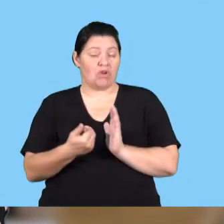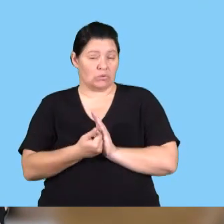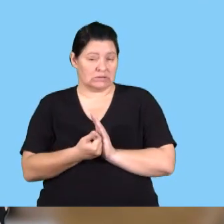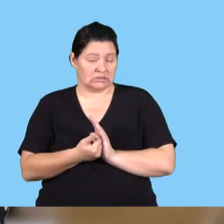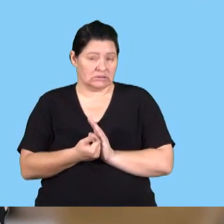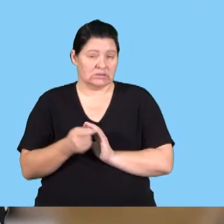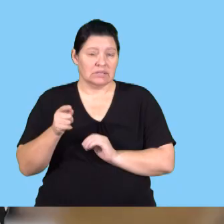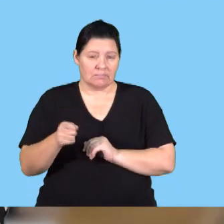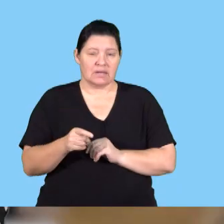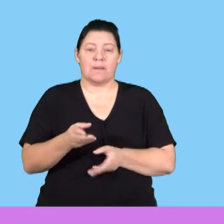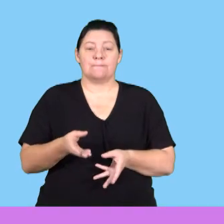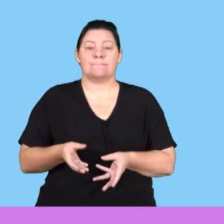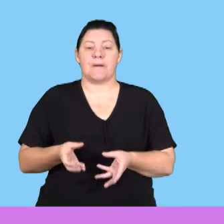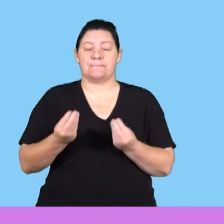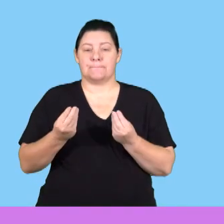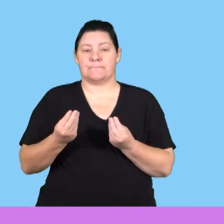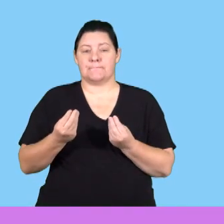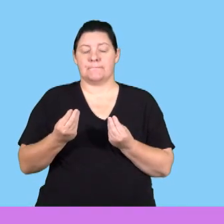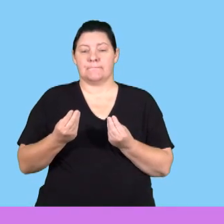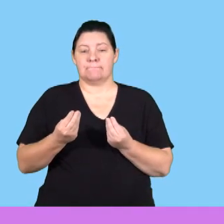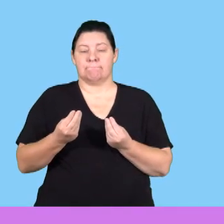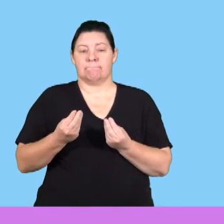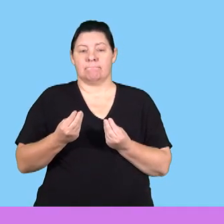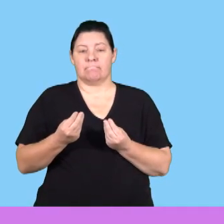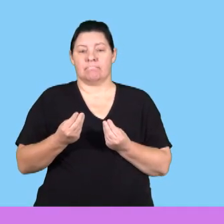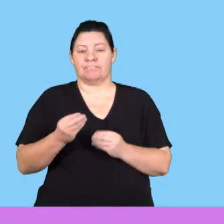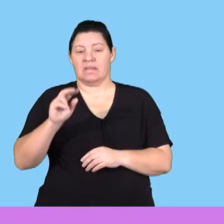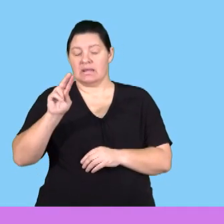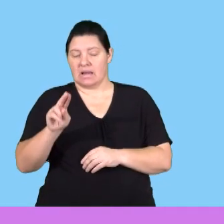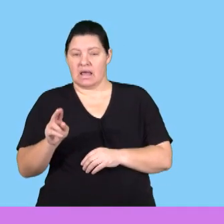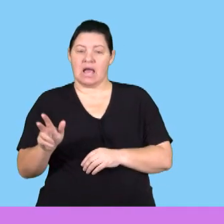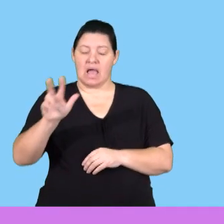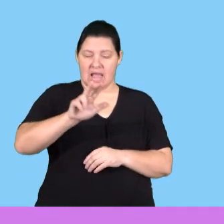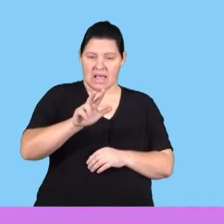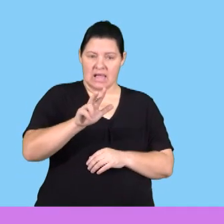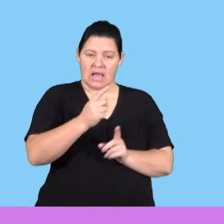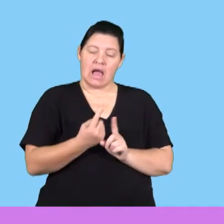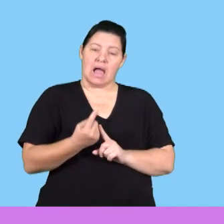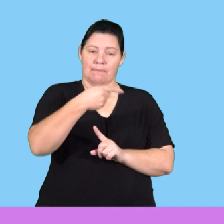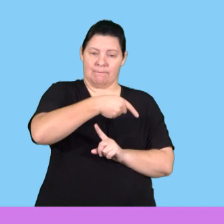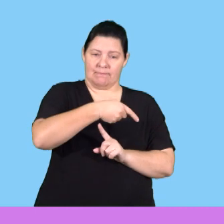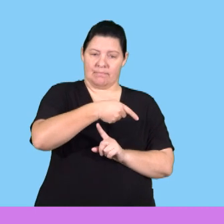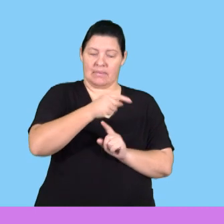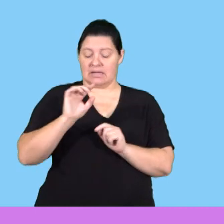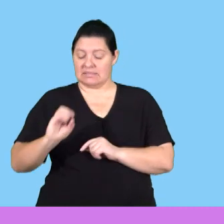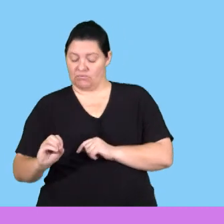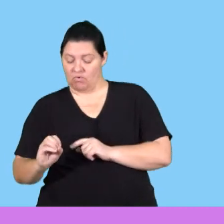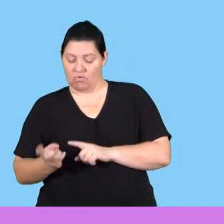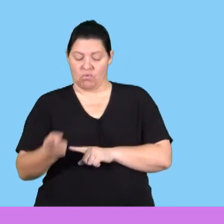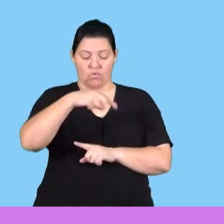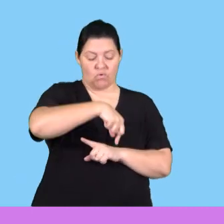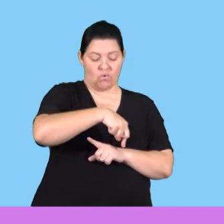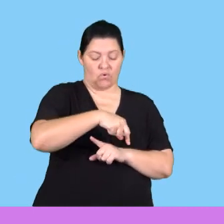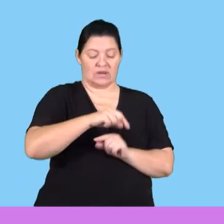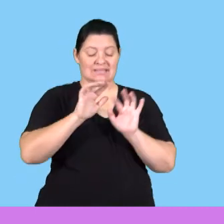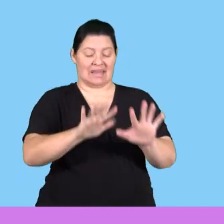if we round this off to 2 decimal places, this 8 will cause the 9 to go up and be a